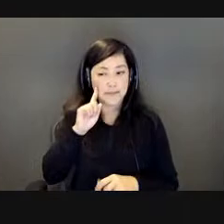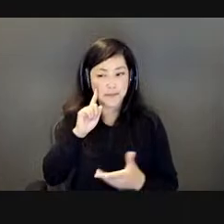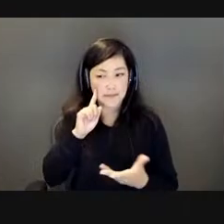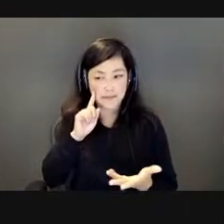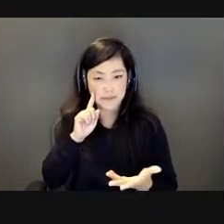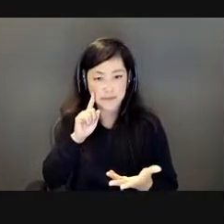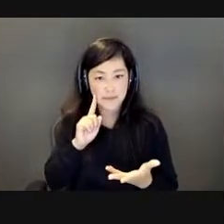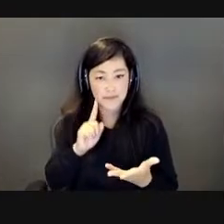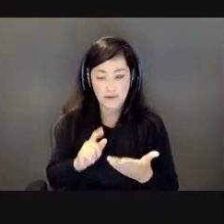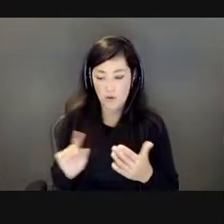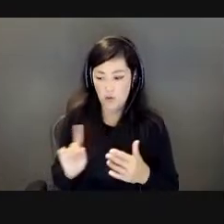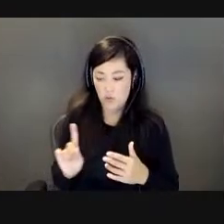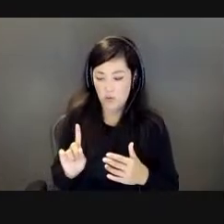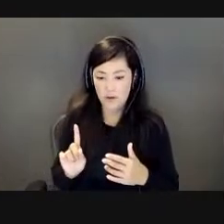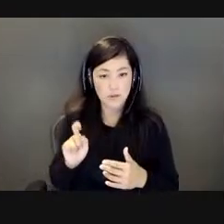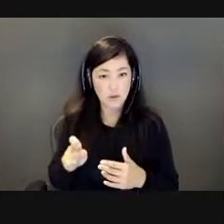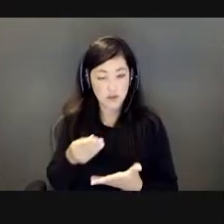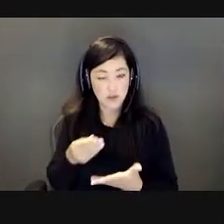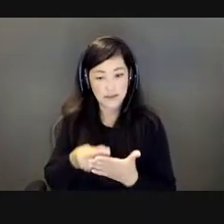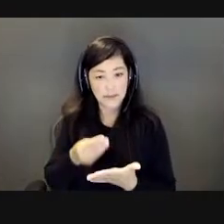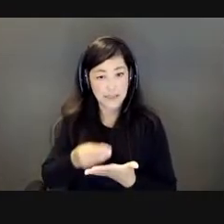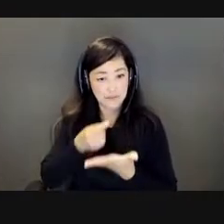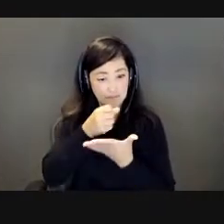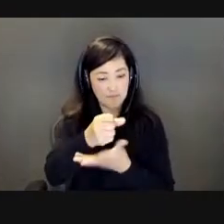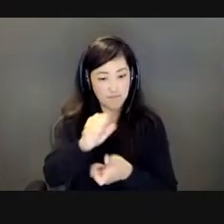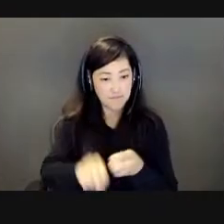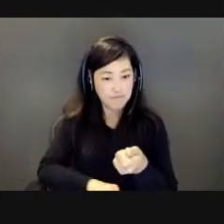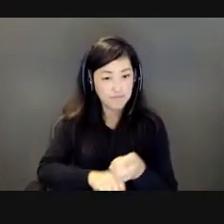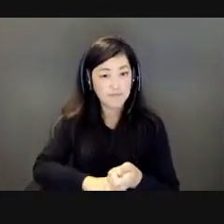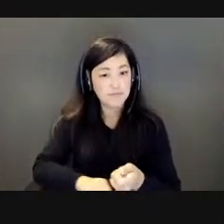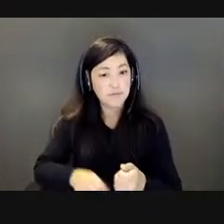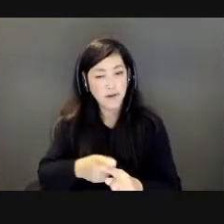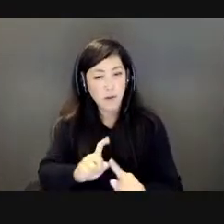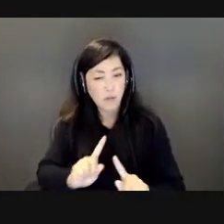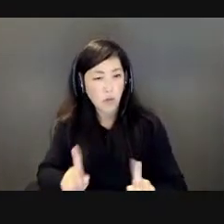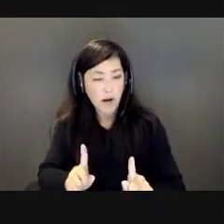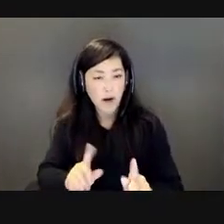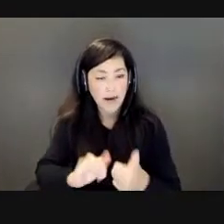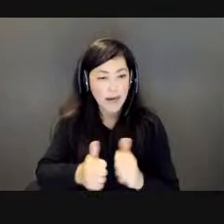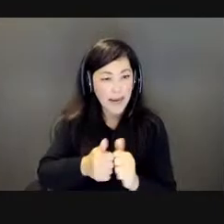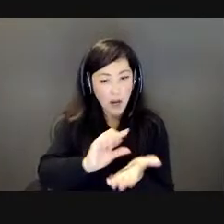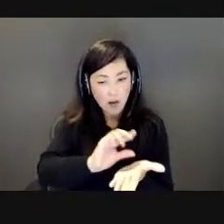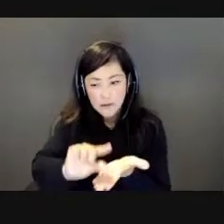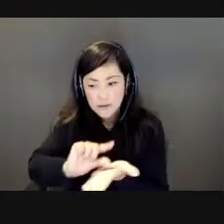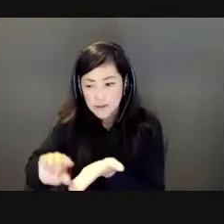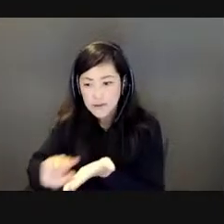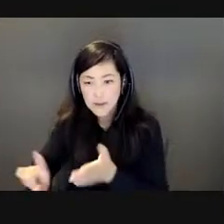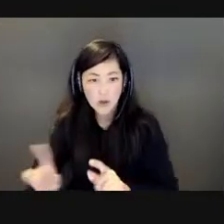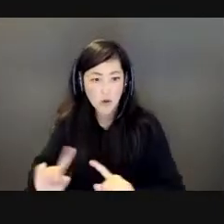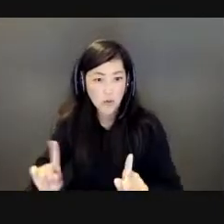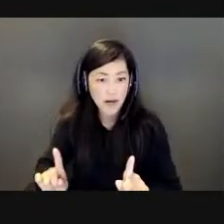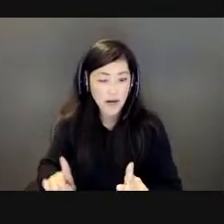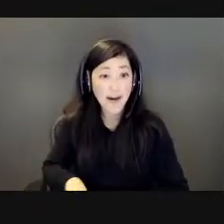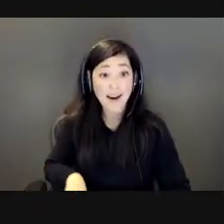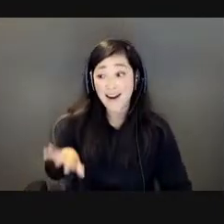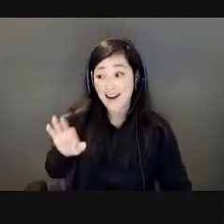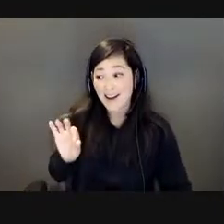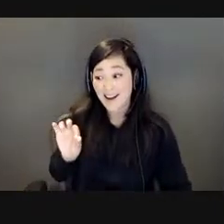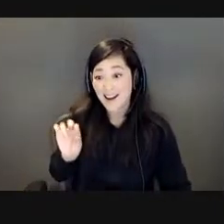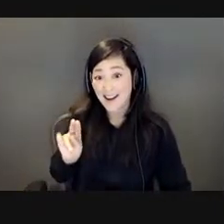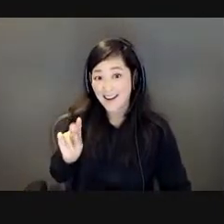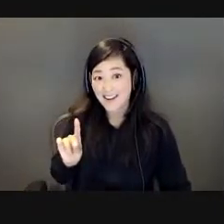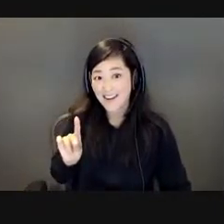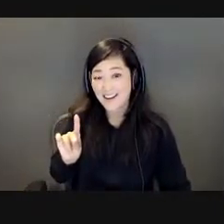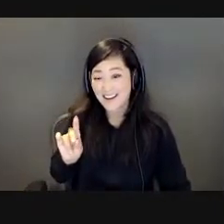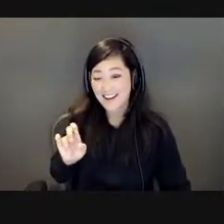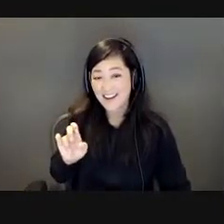ensure that capital investments can be matched with investments for long-term upkeep? Oh, the F word, the funding word. We tried